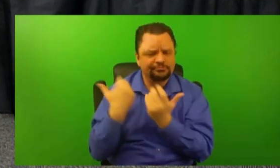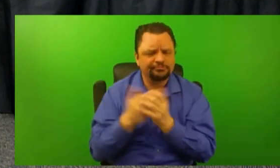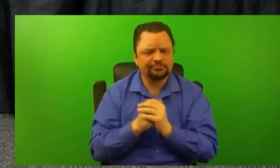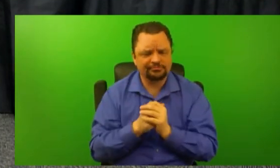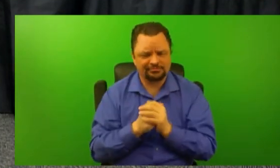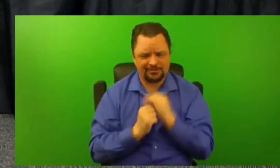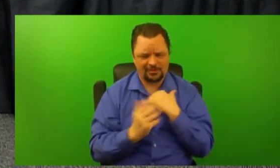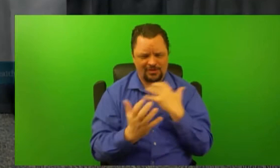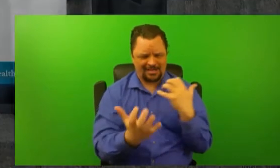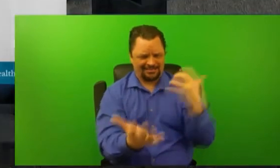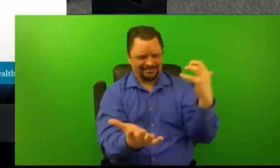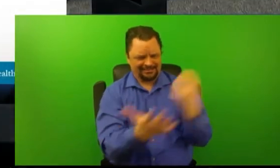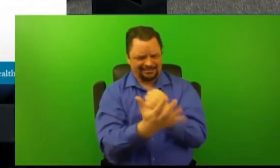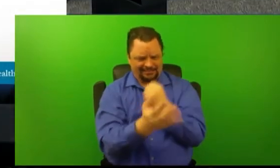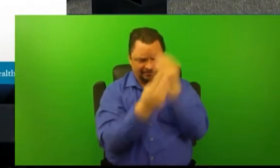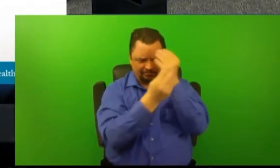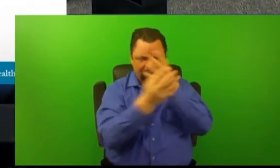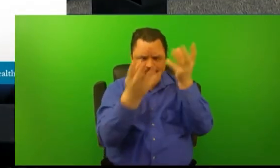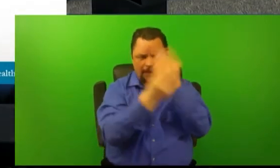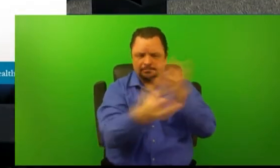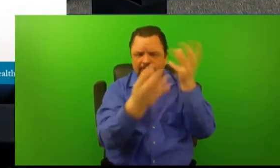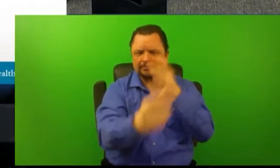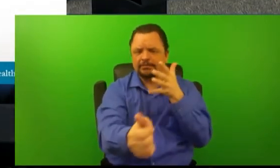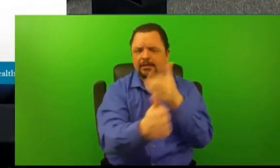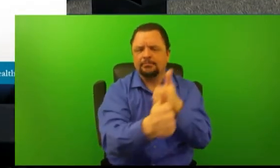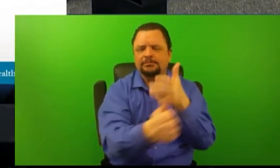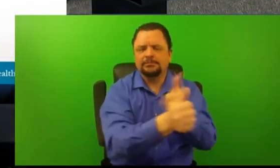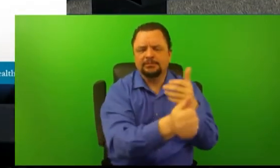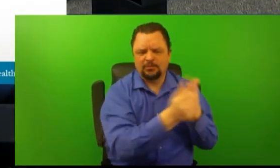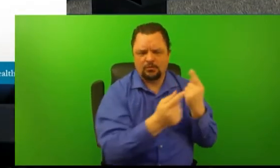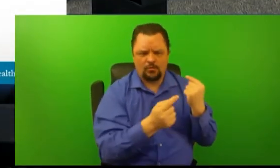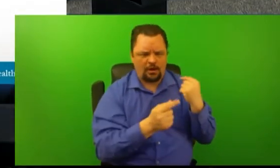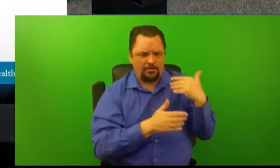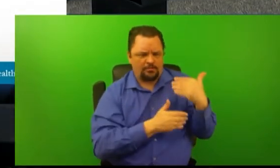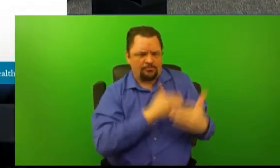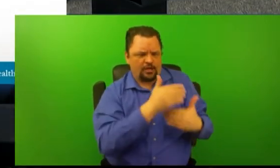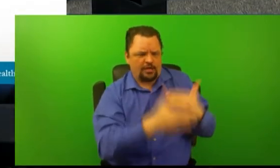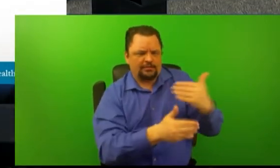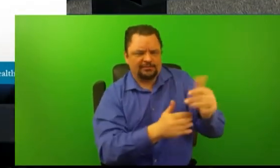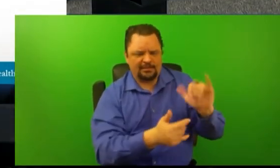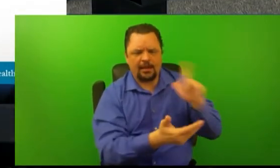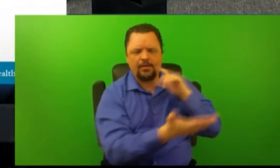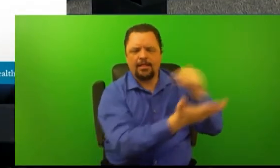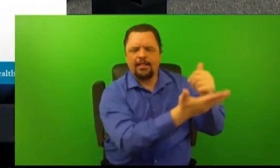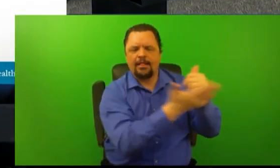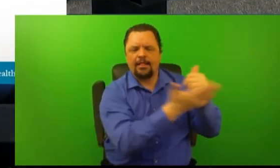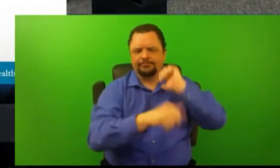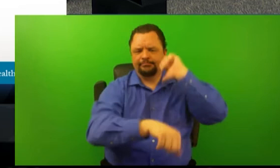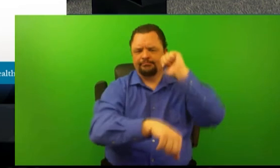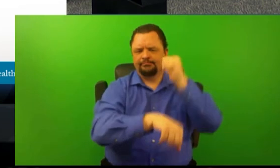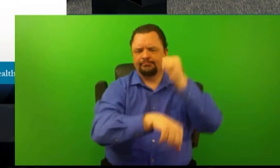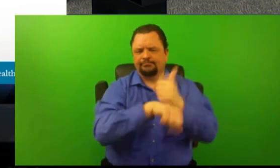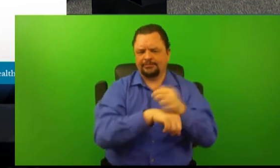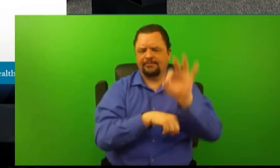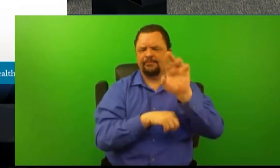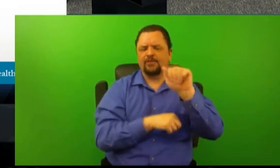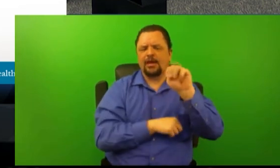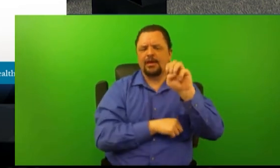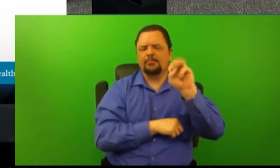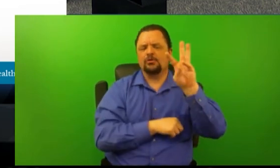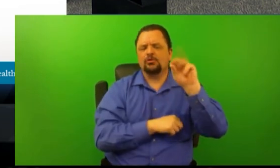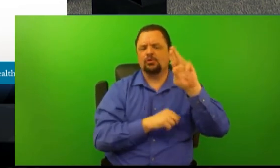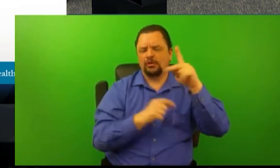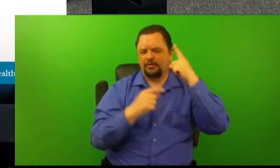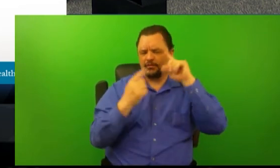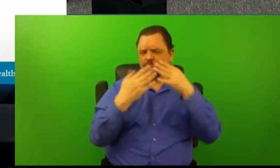that help us establish that framework for our broader public health responsibilities. And with us today is Megan